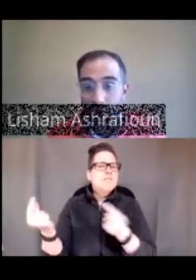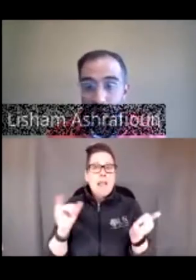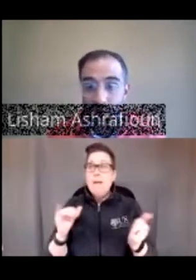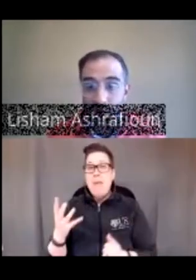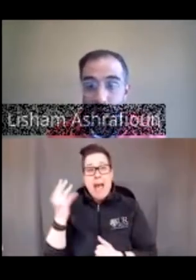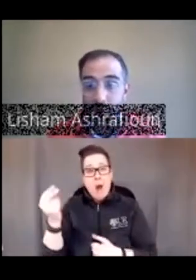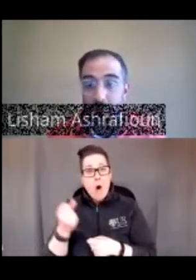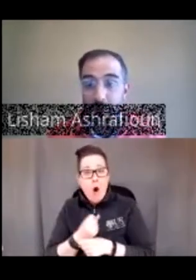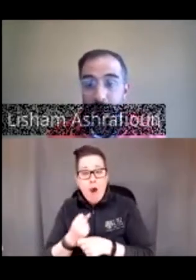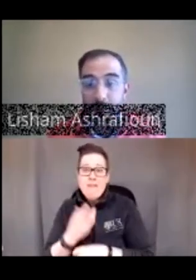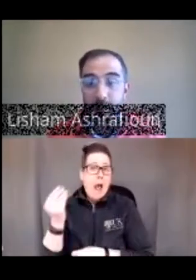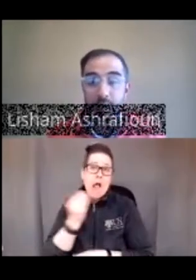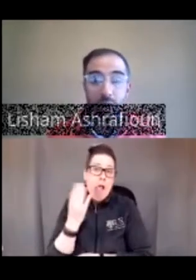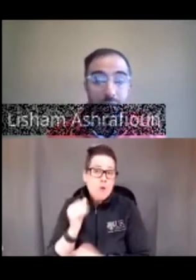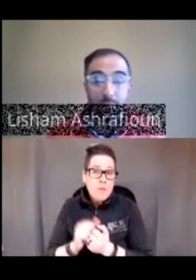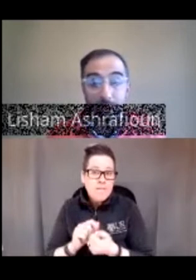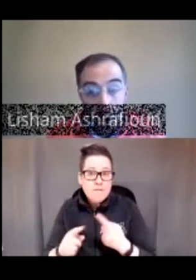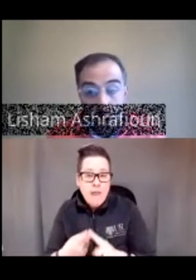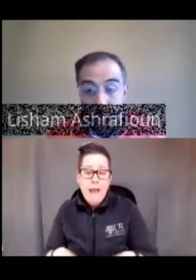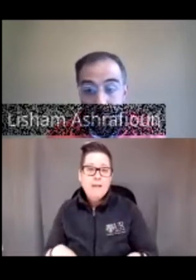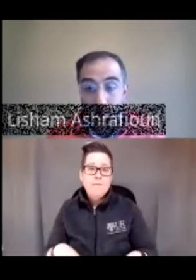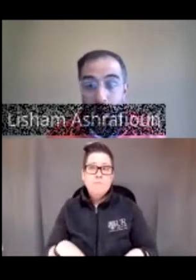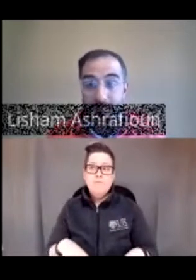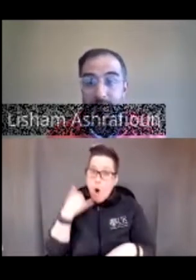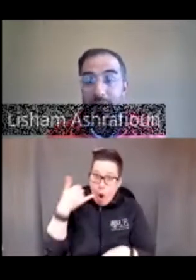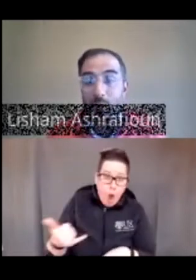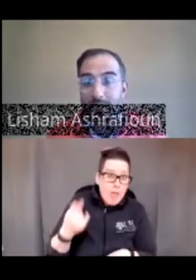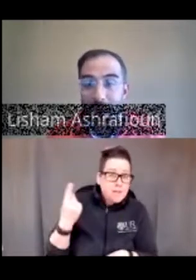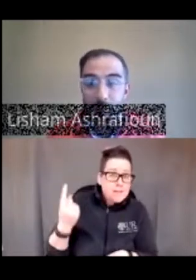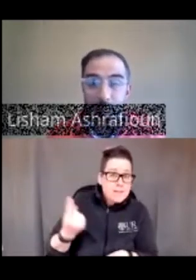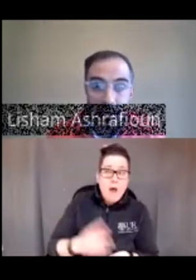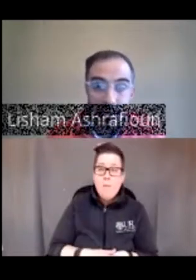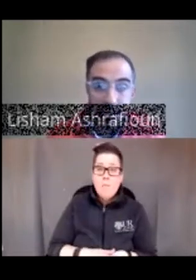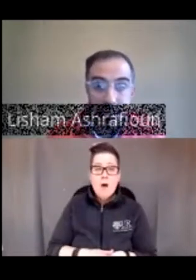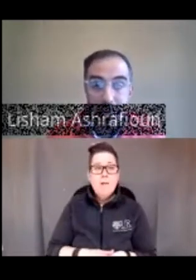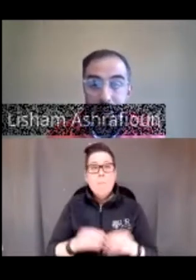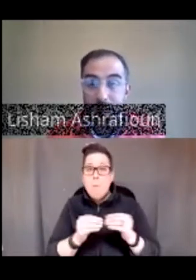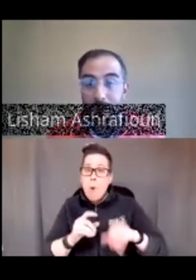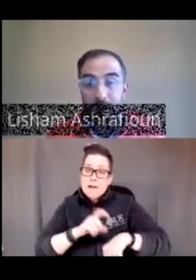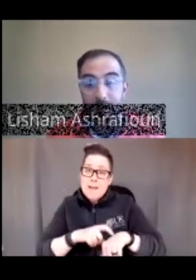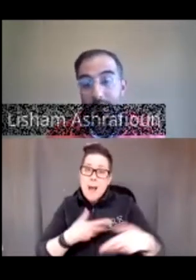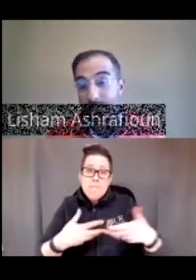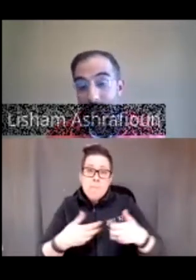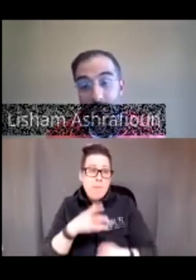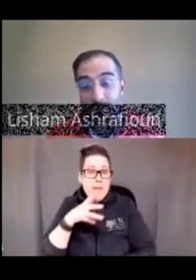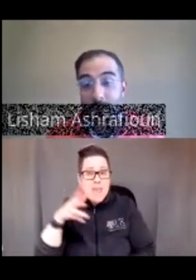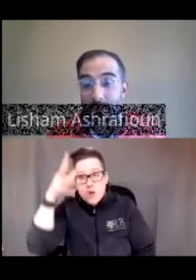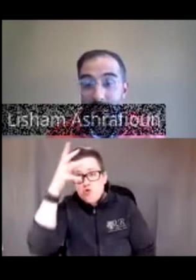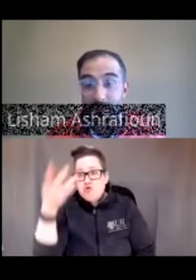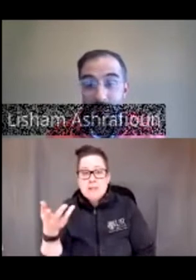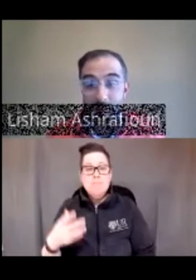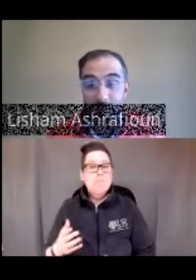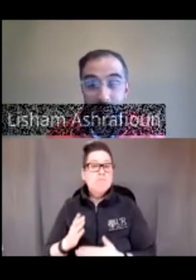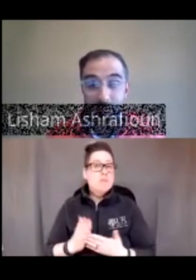for coffee or lunch with a friend, simply calling someone, spending more time with parents. And for some,